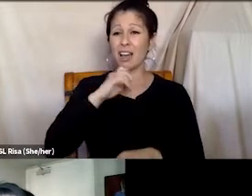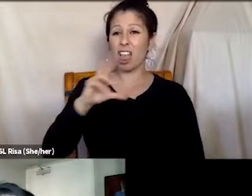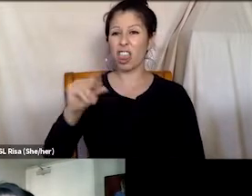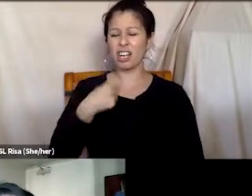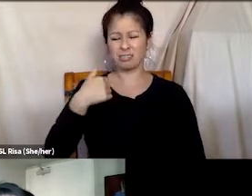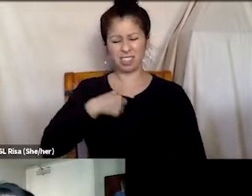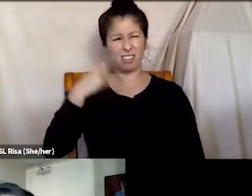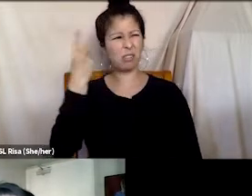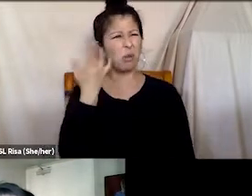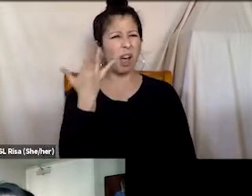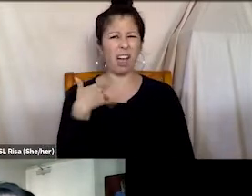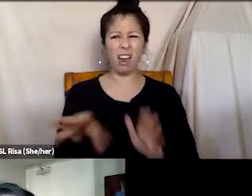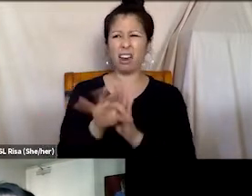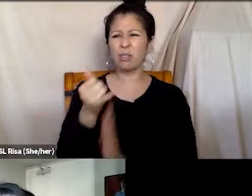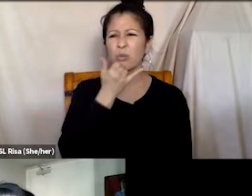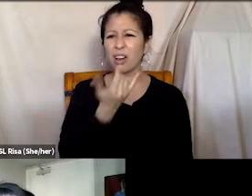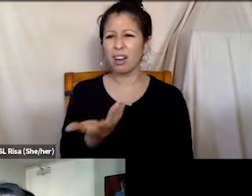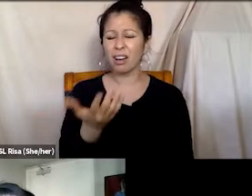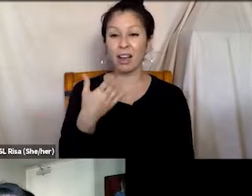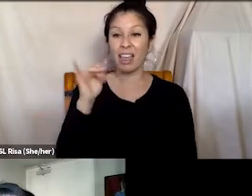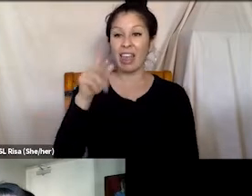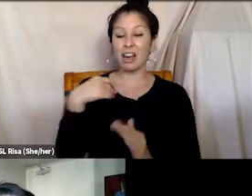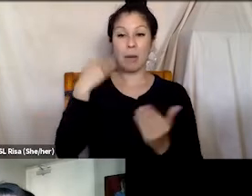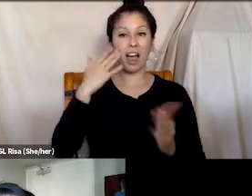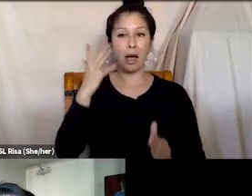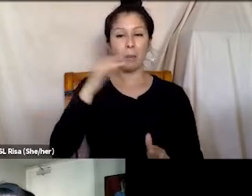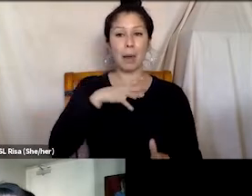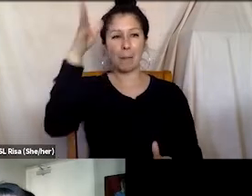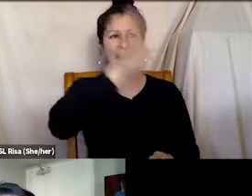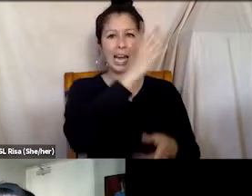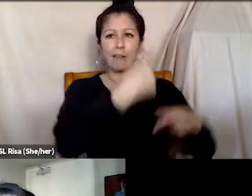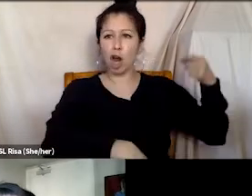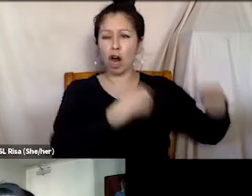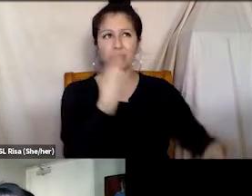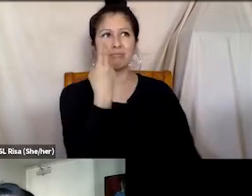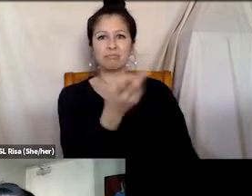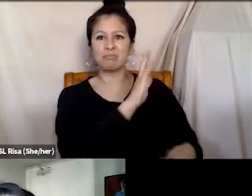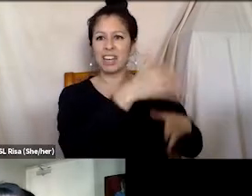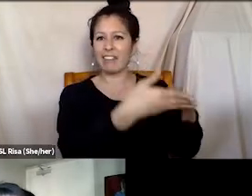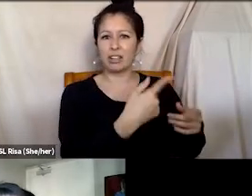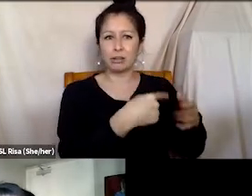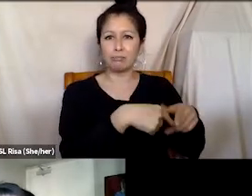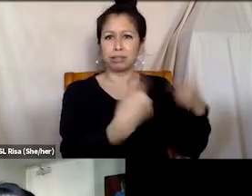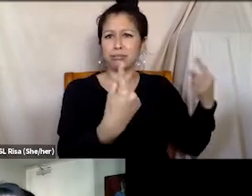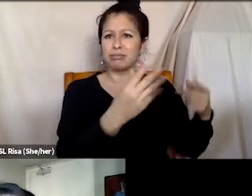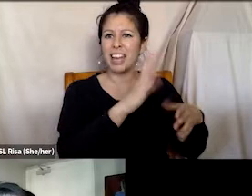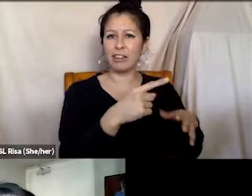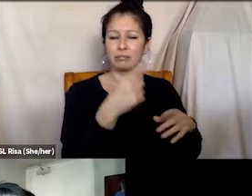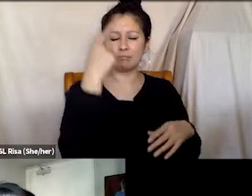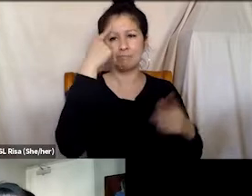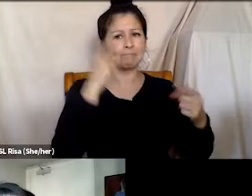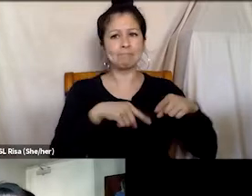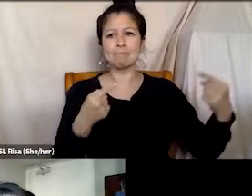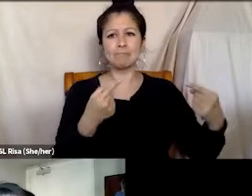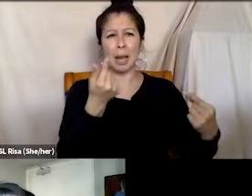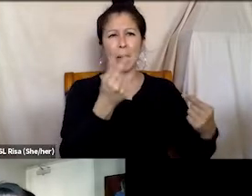this. And I didn't know because my parents never argued. They never fought. They didn't even disagree. They were probably a